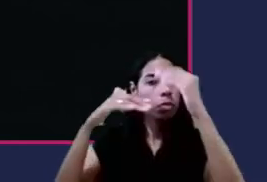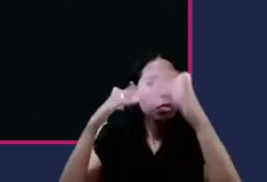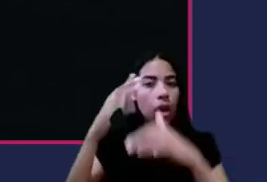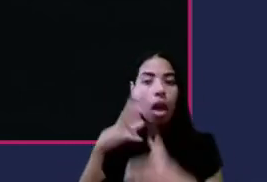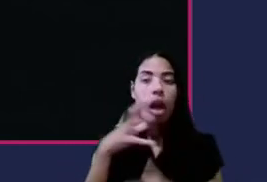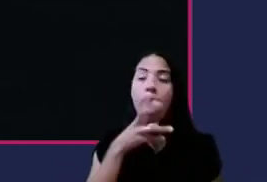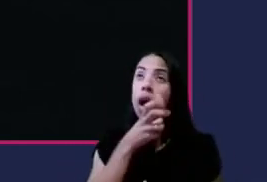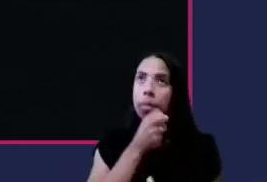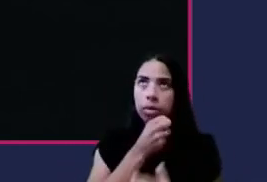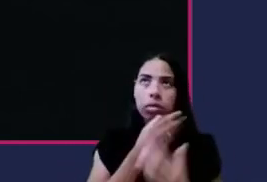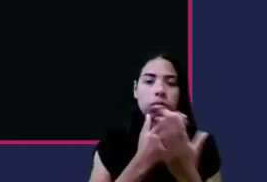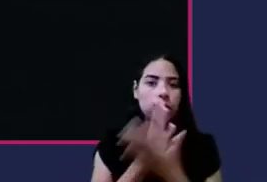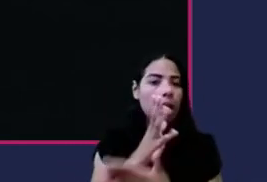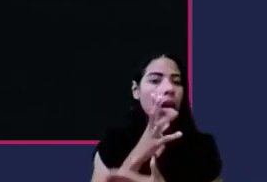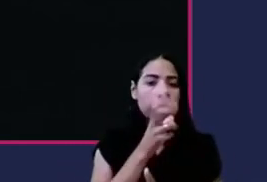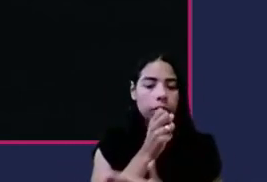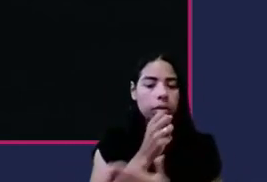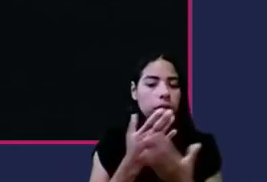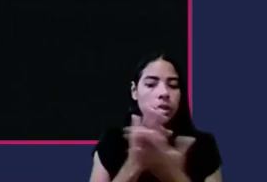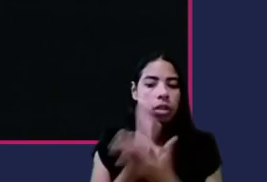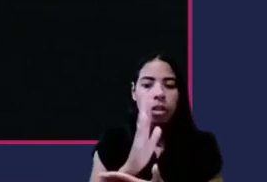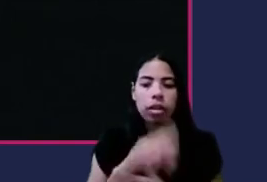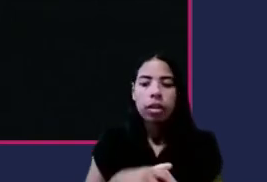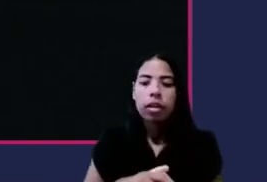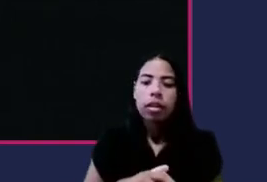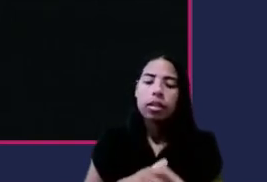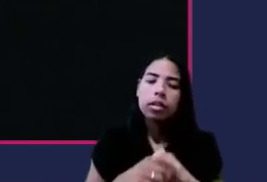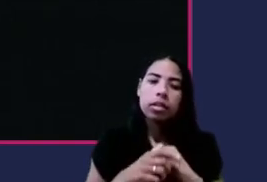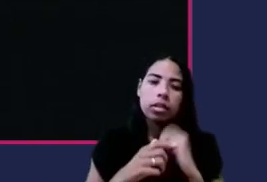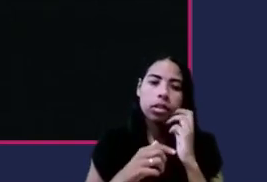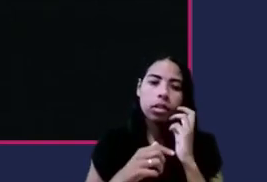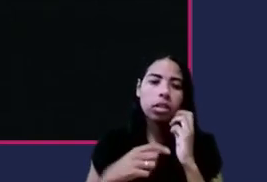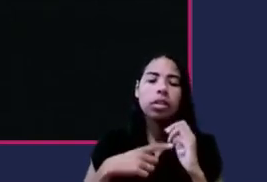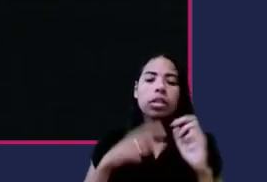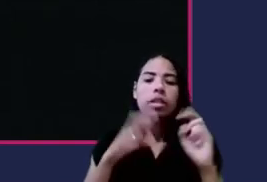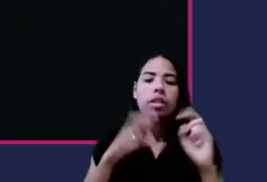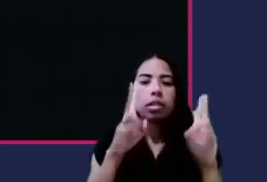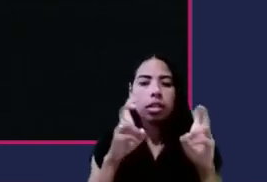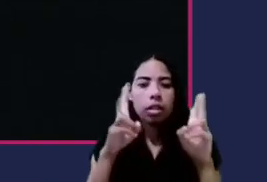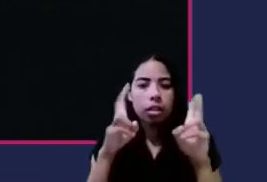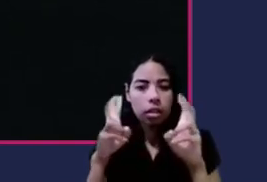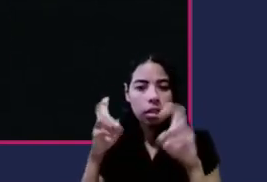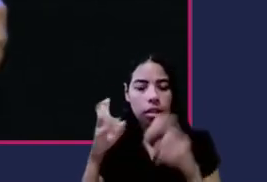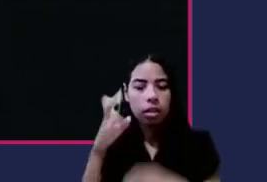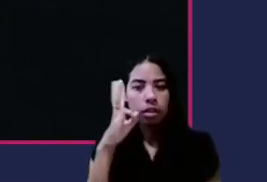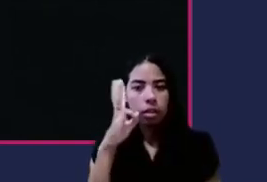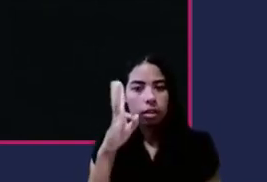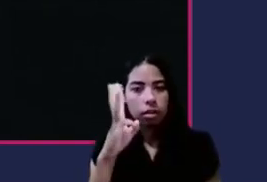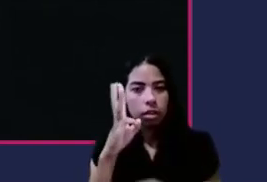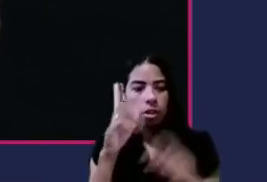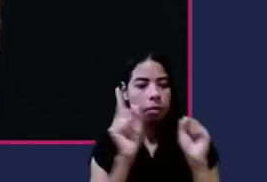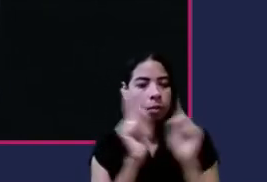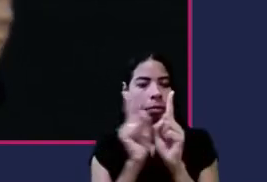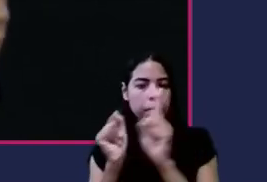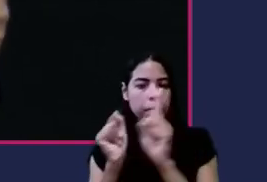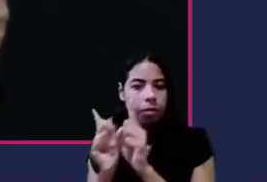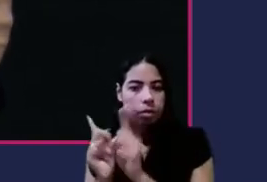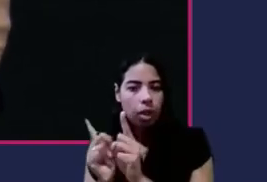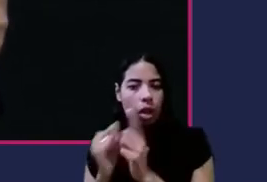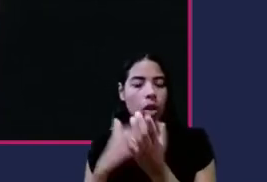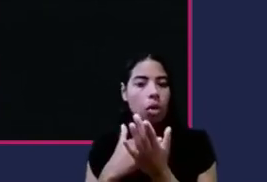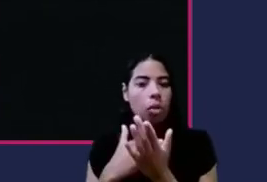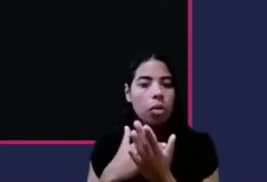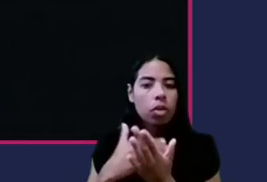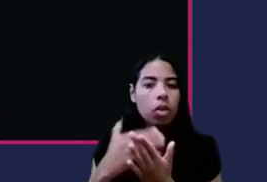pushed forward in the Senate as well, and quickly too. And then we were able to shorten the period